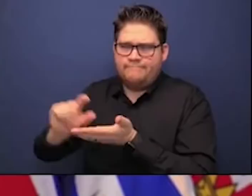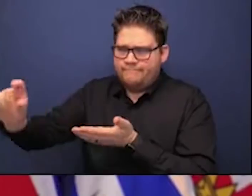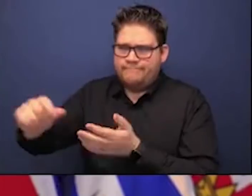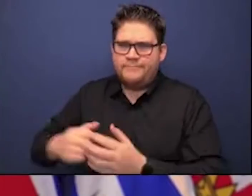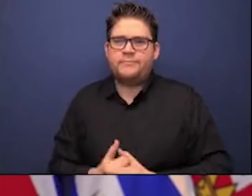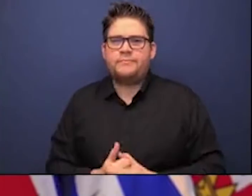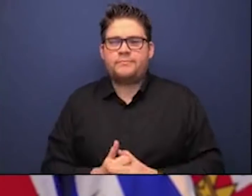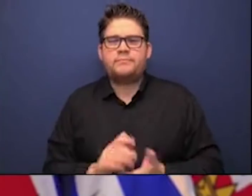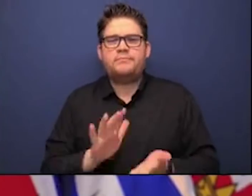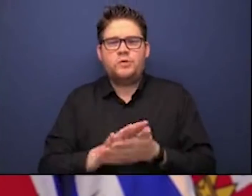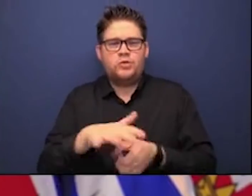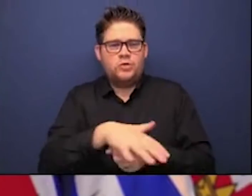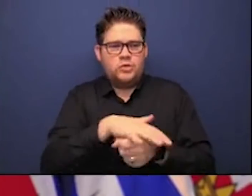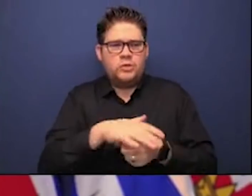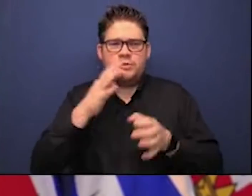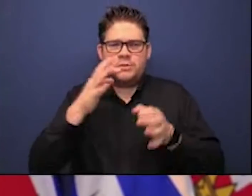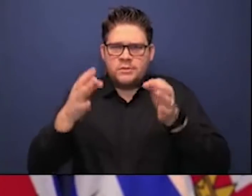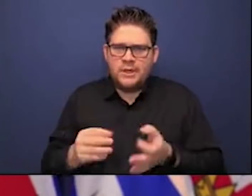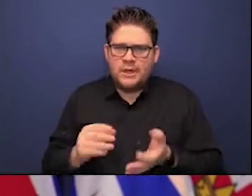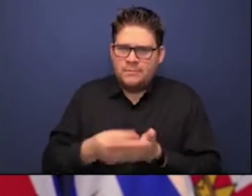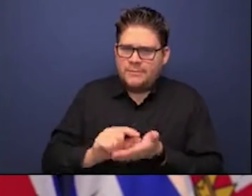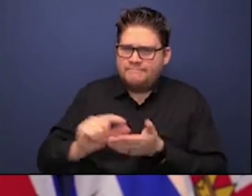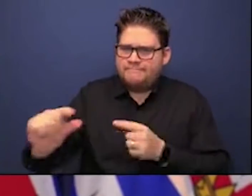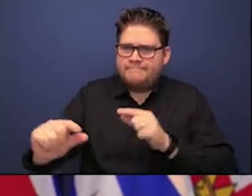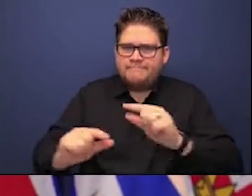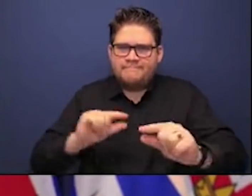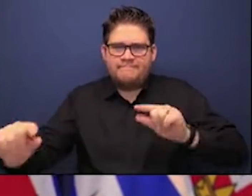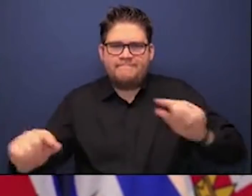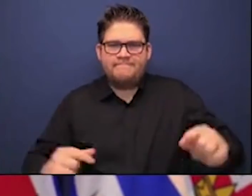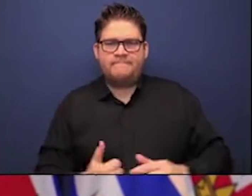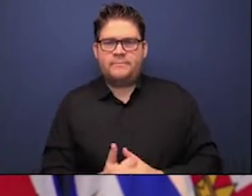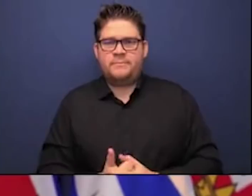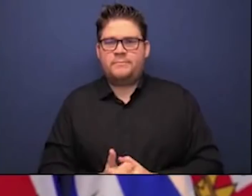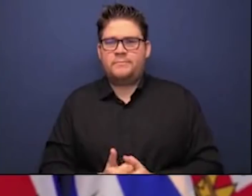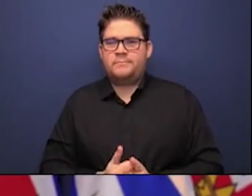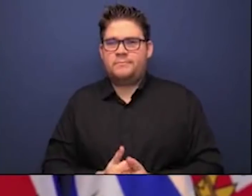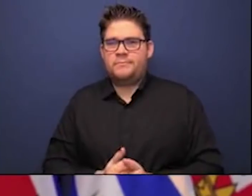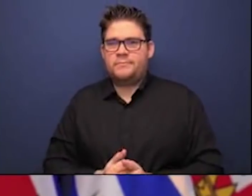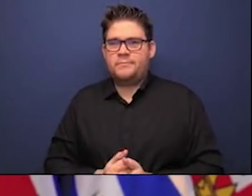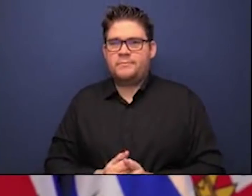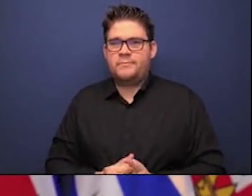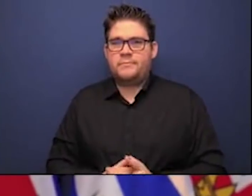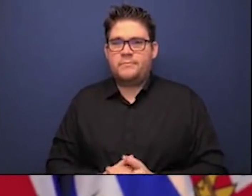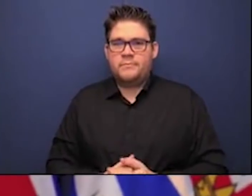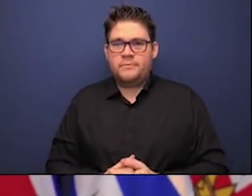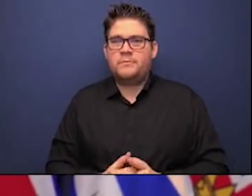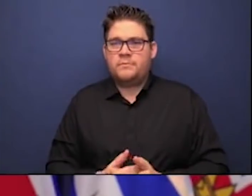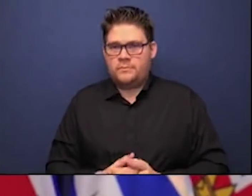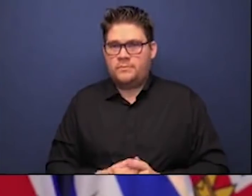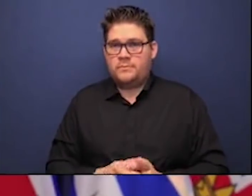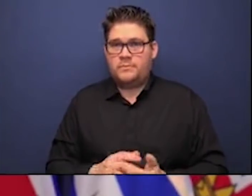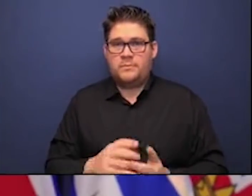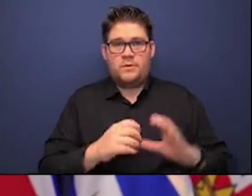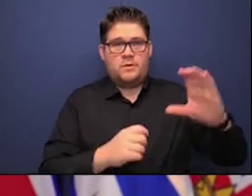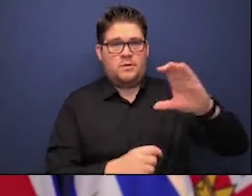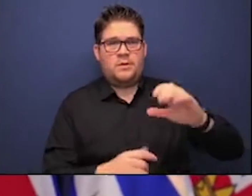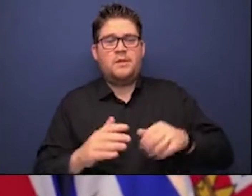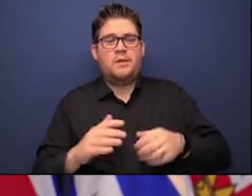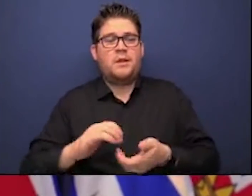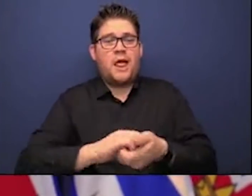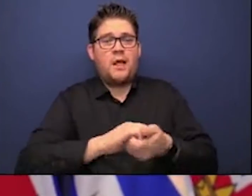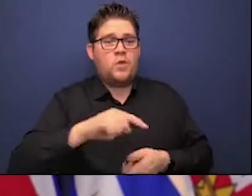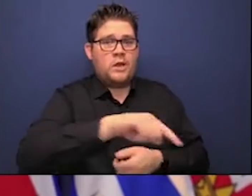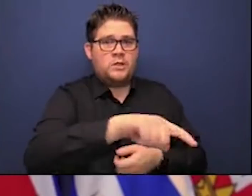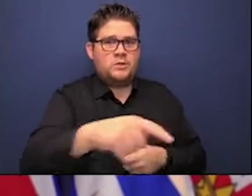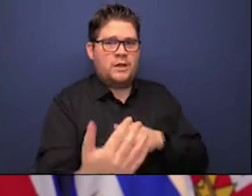those investments. So there has been direction, but it's been a collaborative process because we've asked the folks who are closest to and working in our